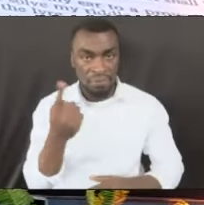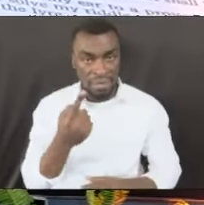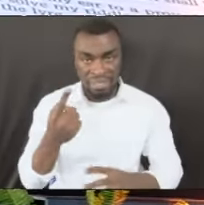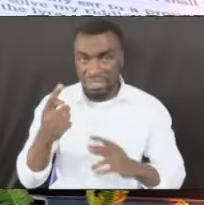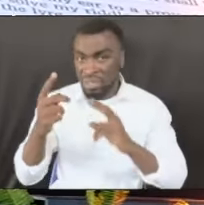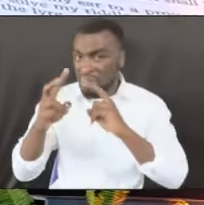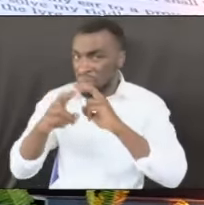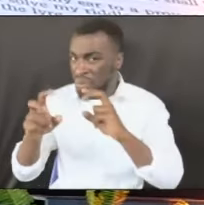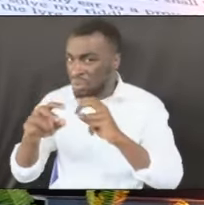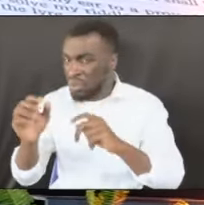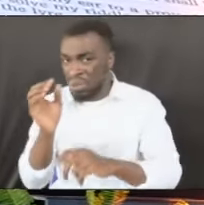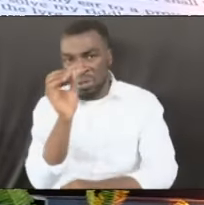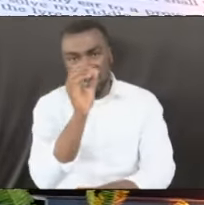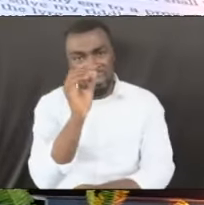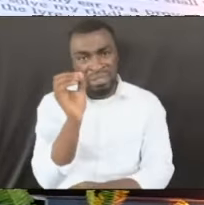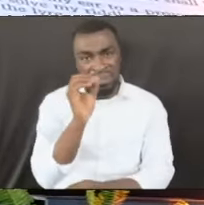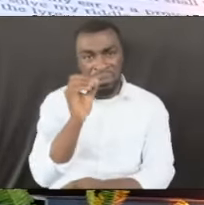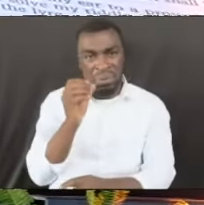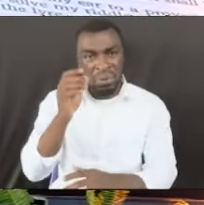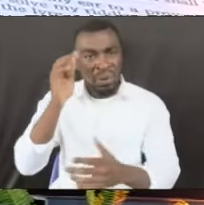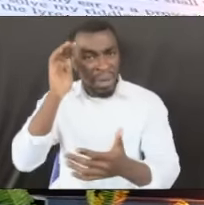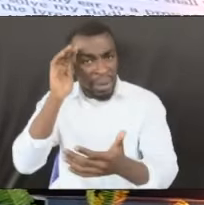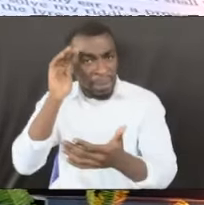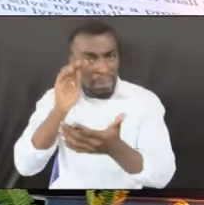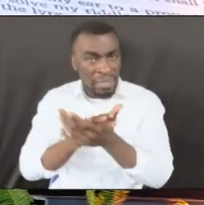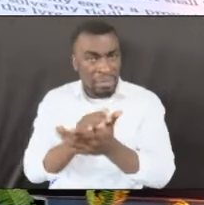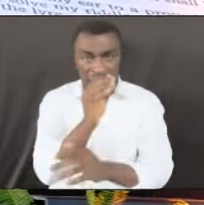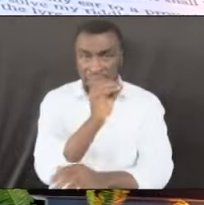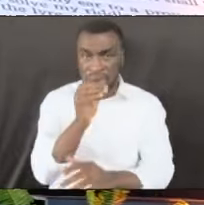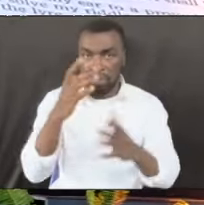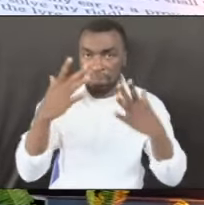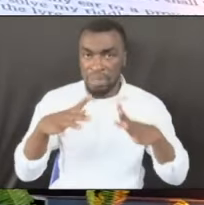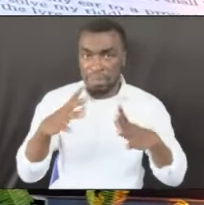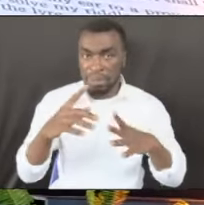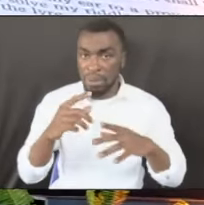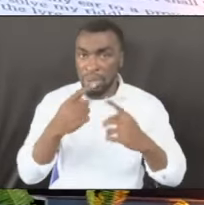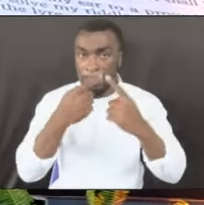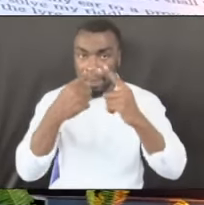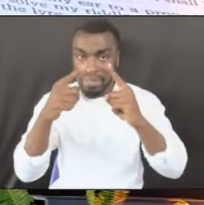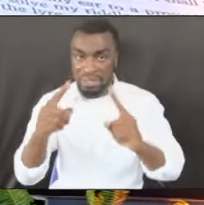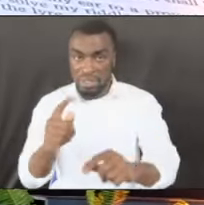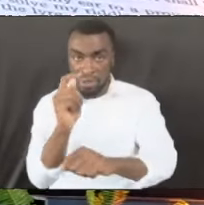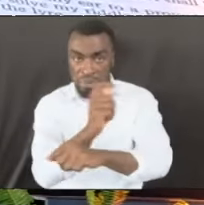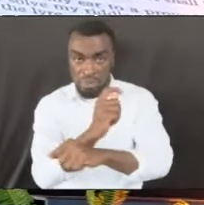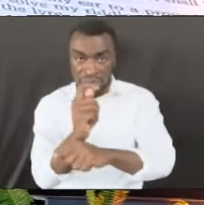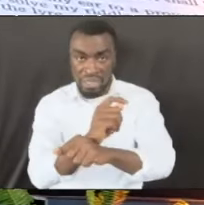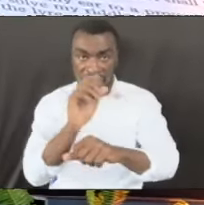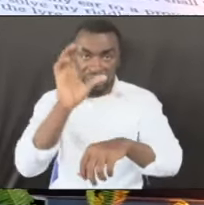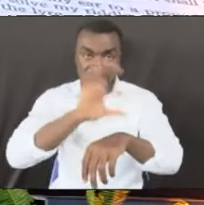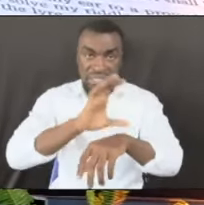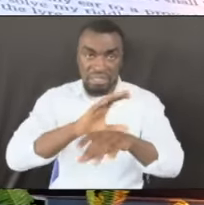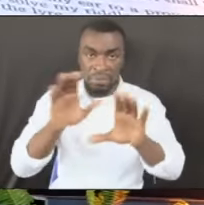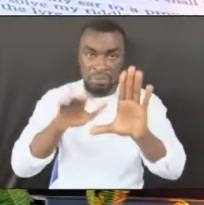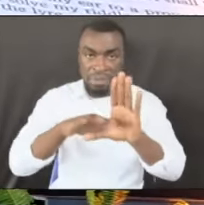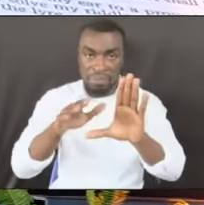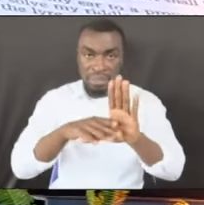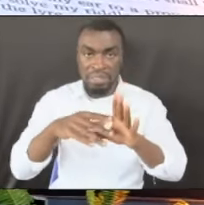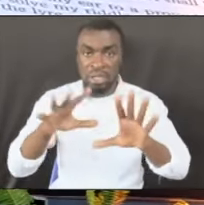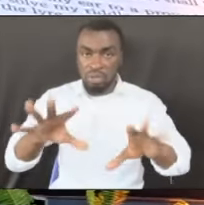to convert unbelievers as to train the church members for acceptable